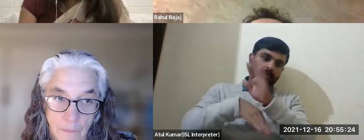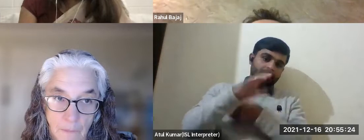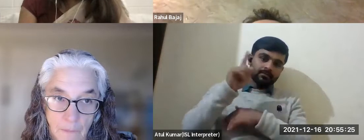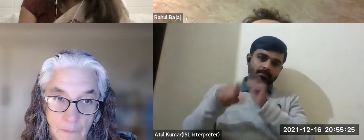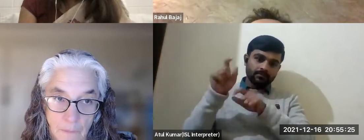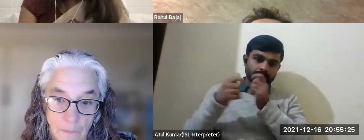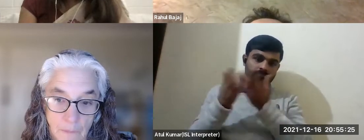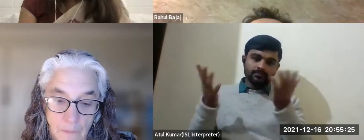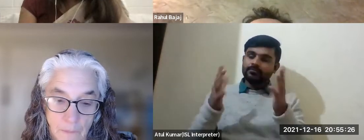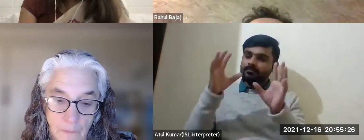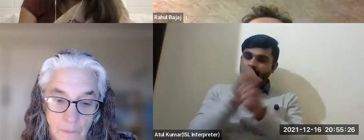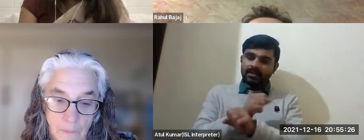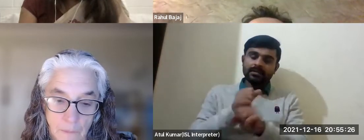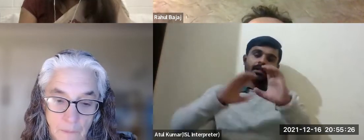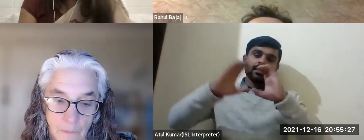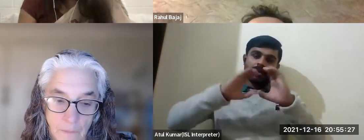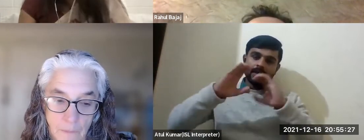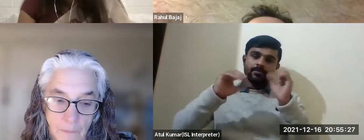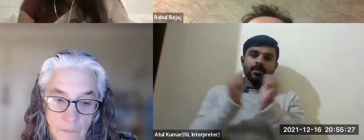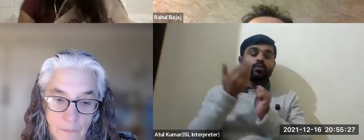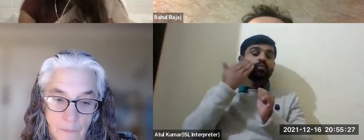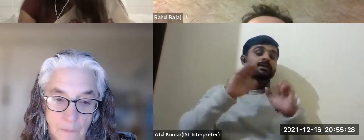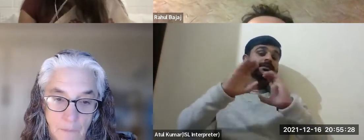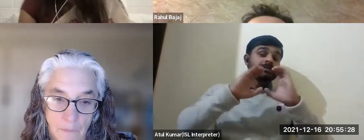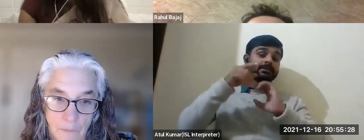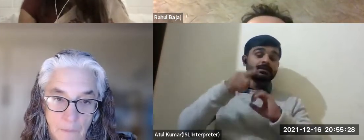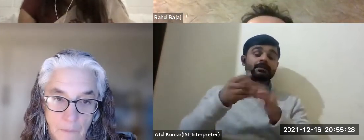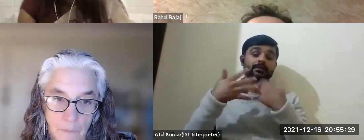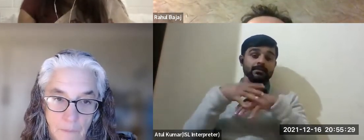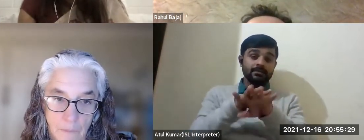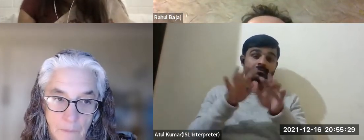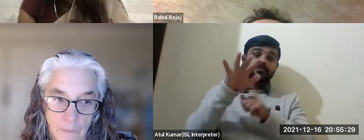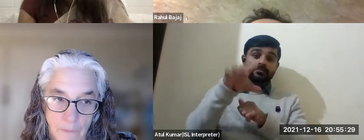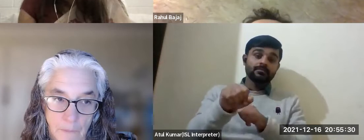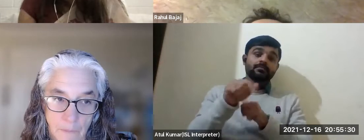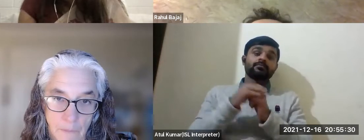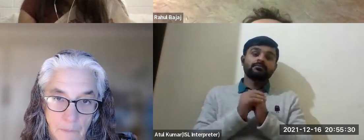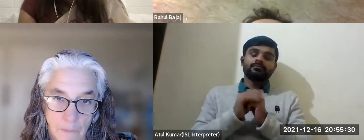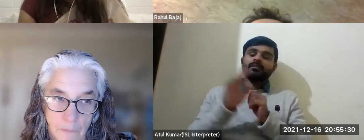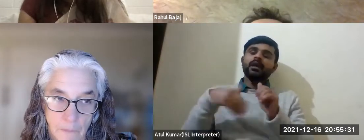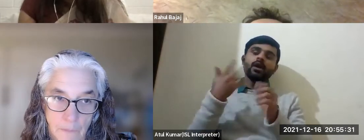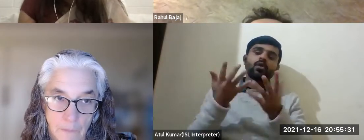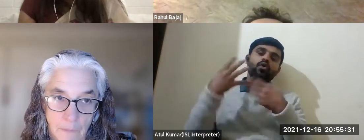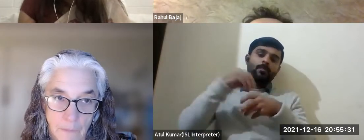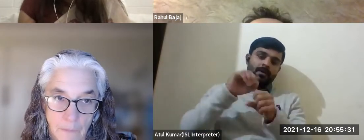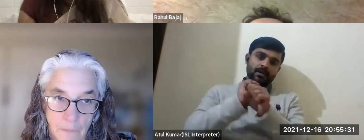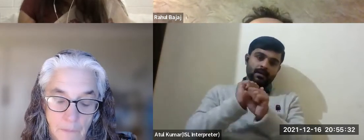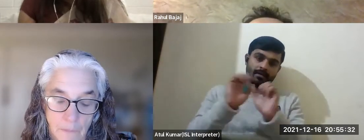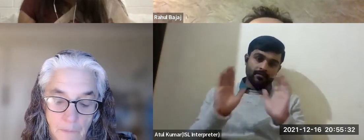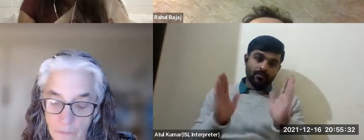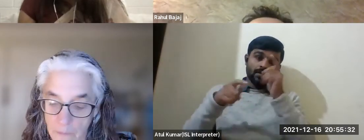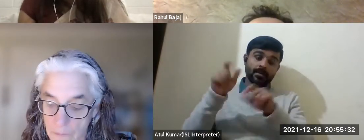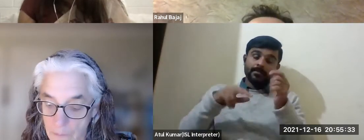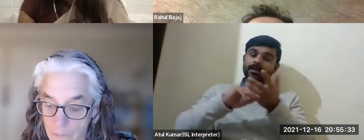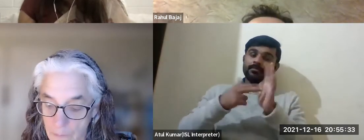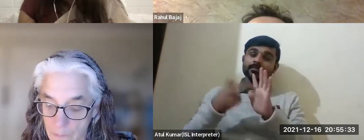often missing from the conversation, even when you're talking about inclusion and accessibility. So, how can an able bodied person